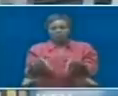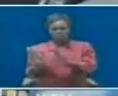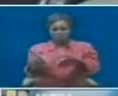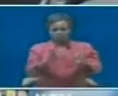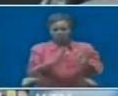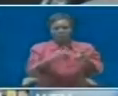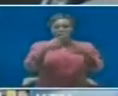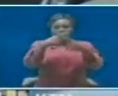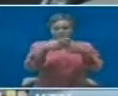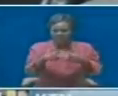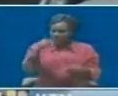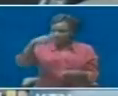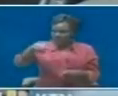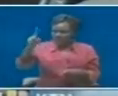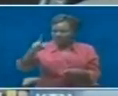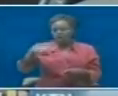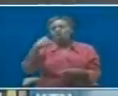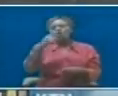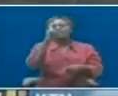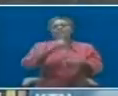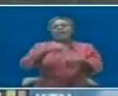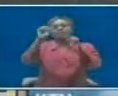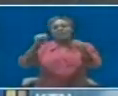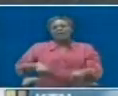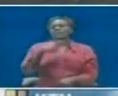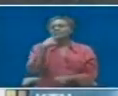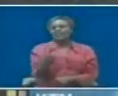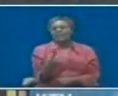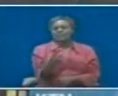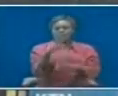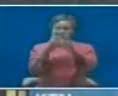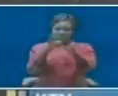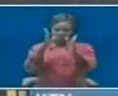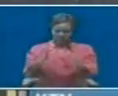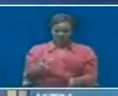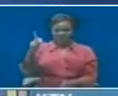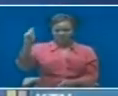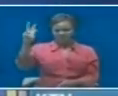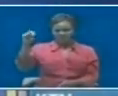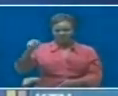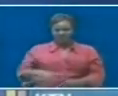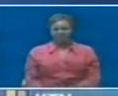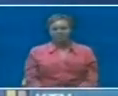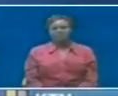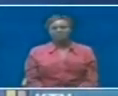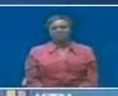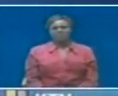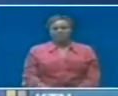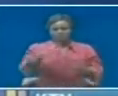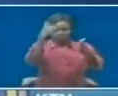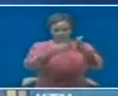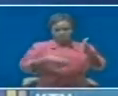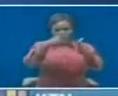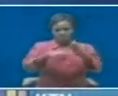share. But will it succeed? Only time will tell. Adelaide Chongole, KTN Business. The cost of living